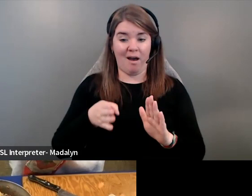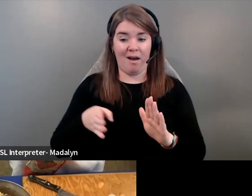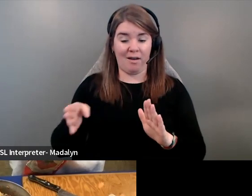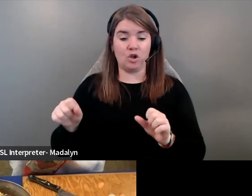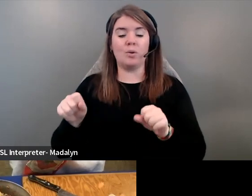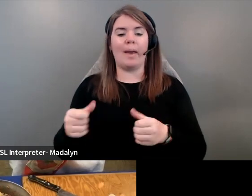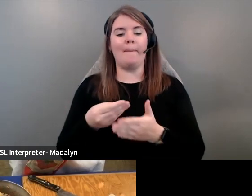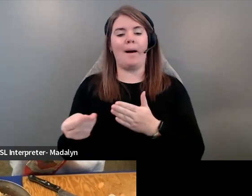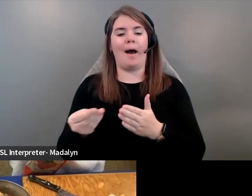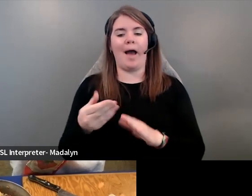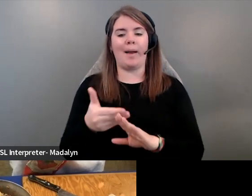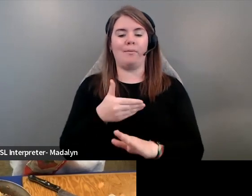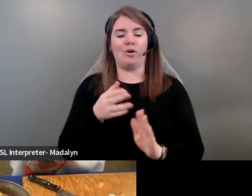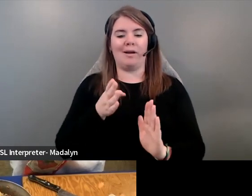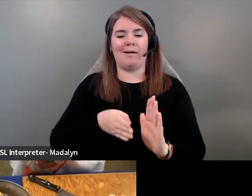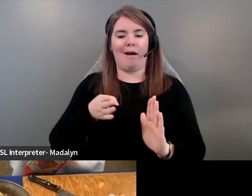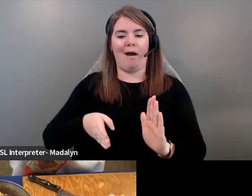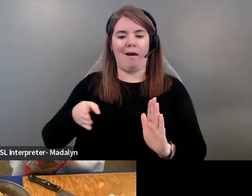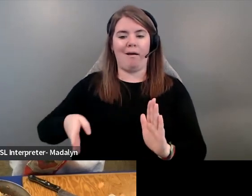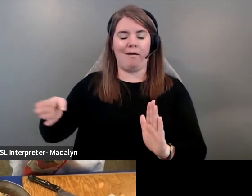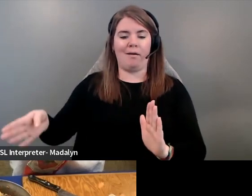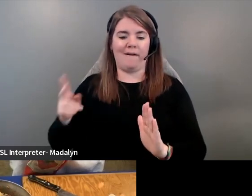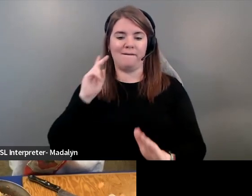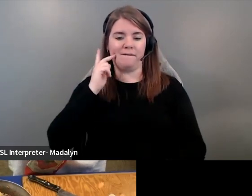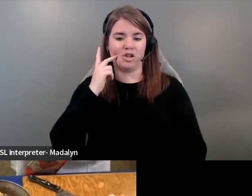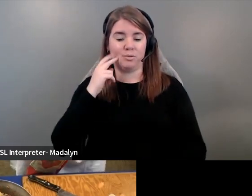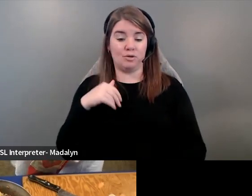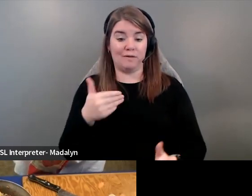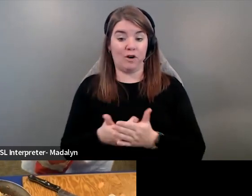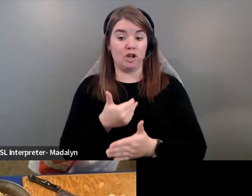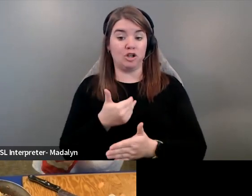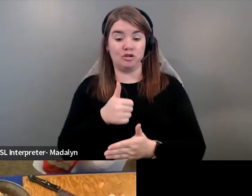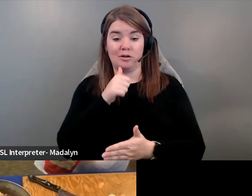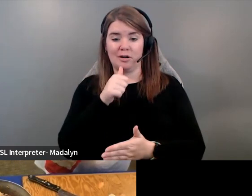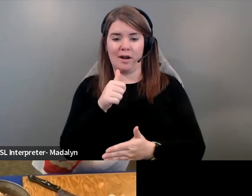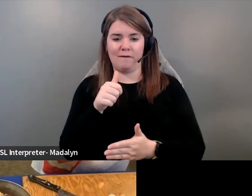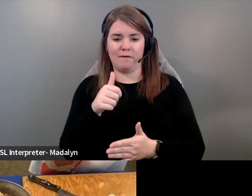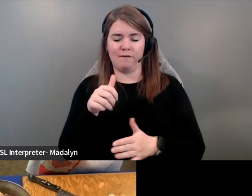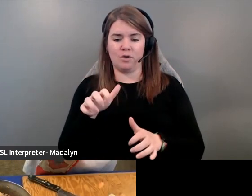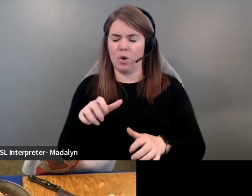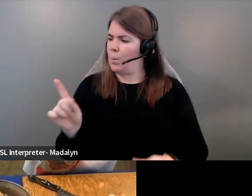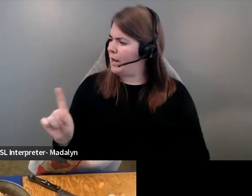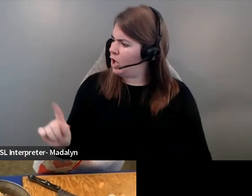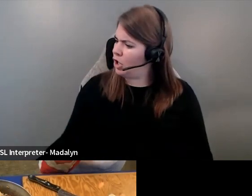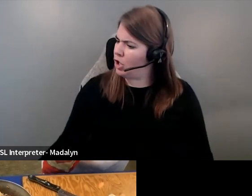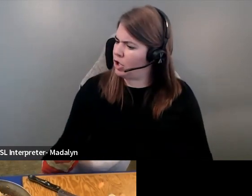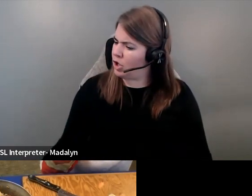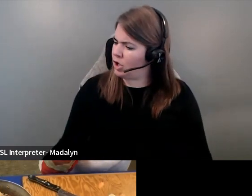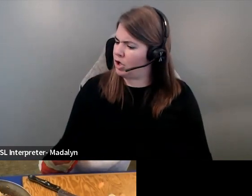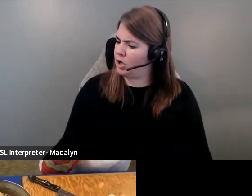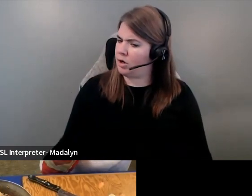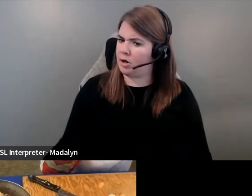vegetables. They will be fresh and not frozen. Where are And those? then Are they in